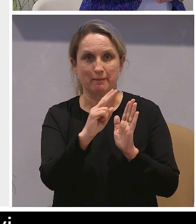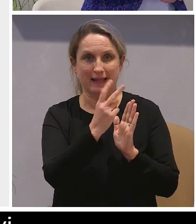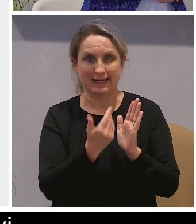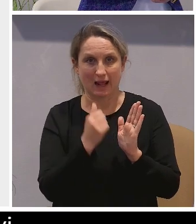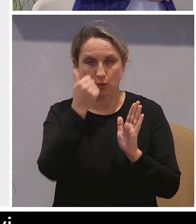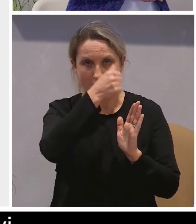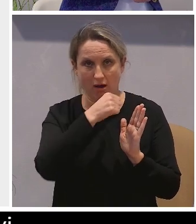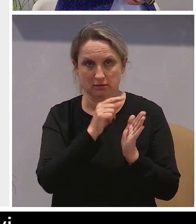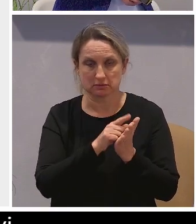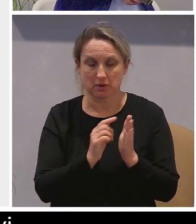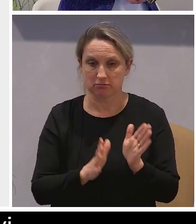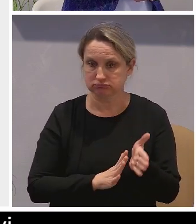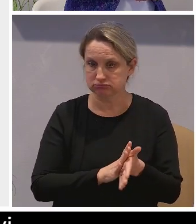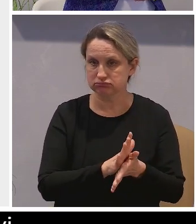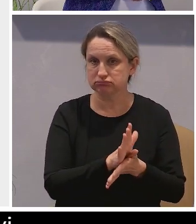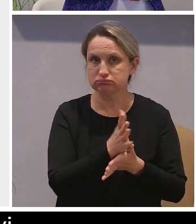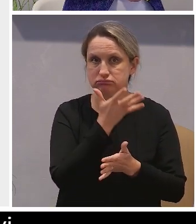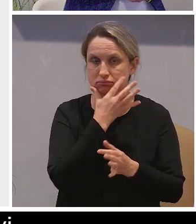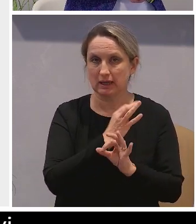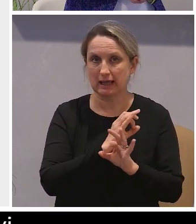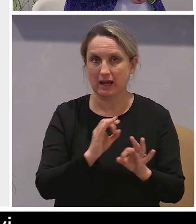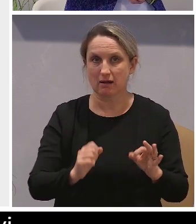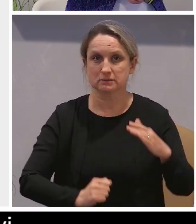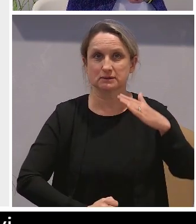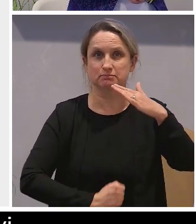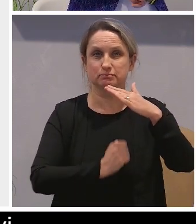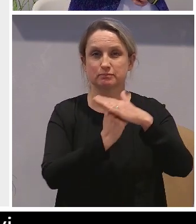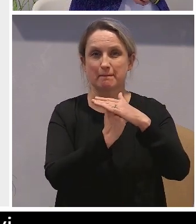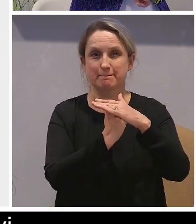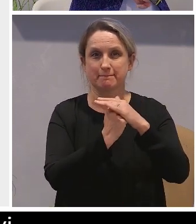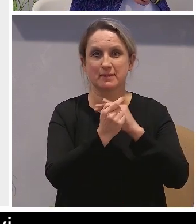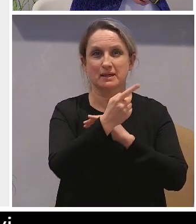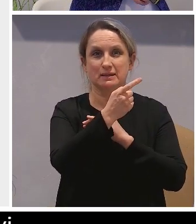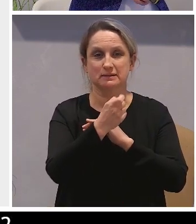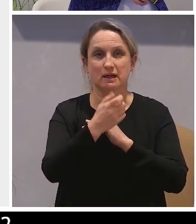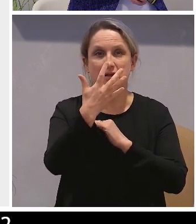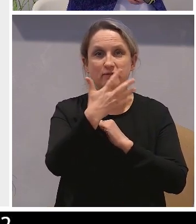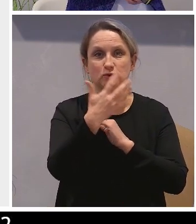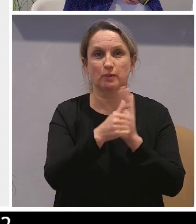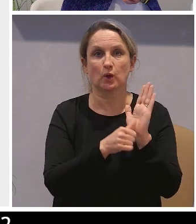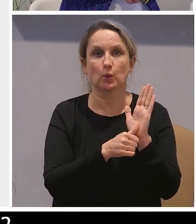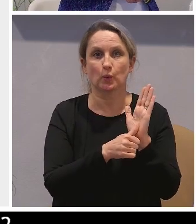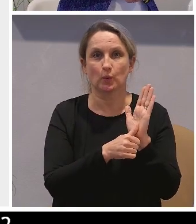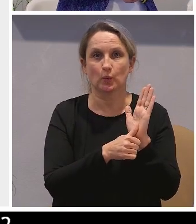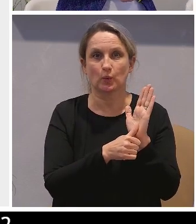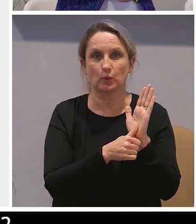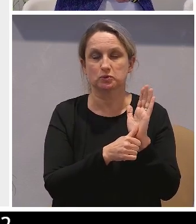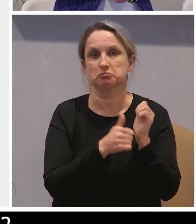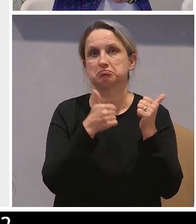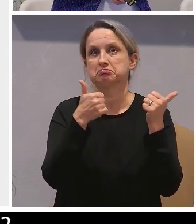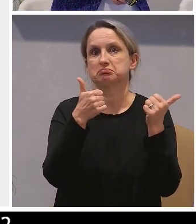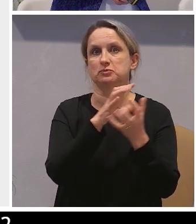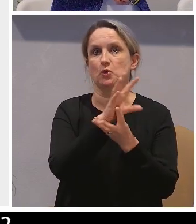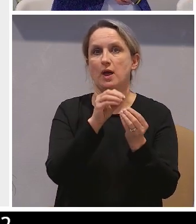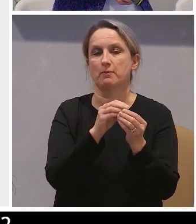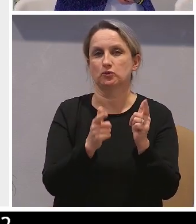guidelines provide, and she's doing well, and her final height was